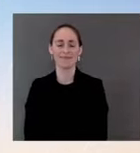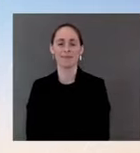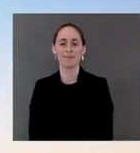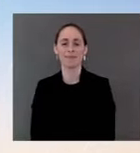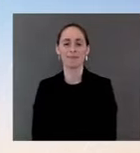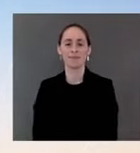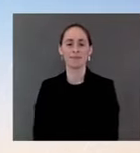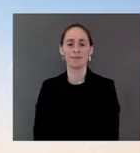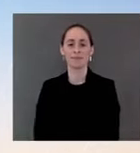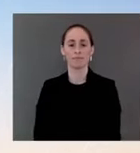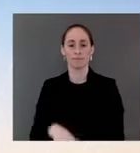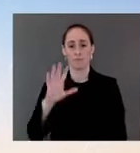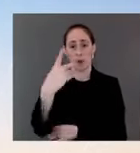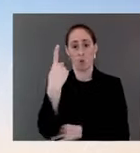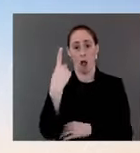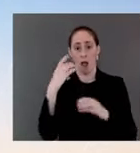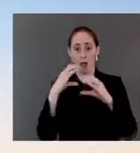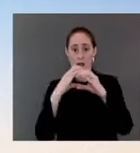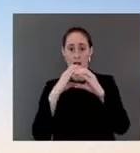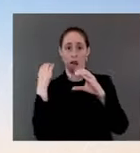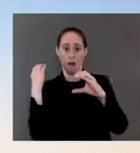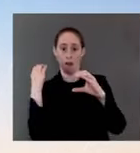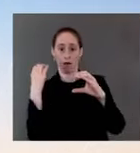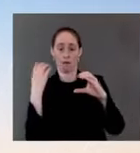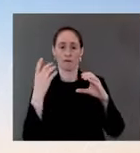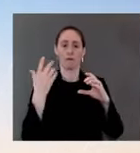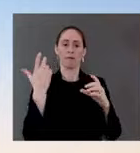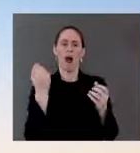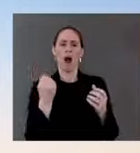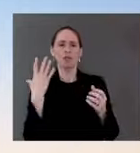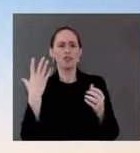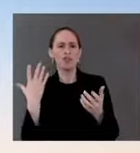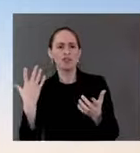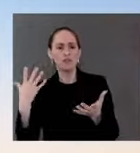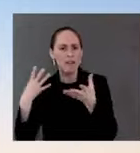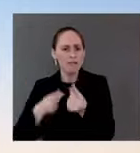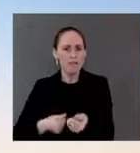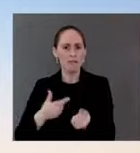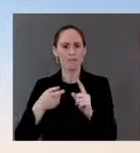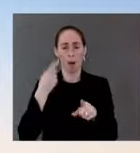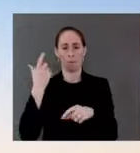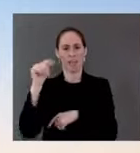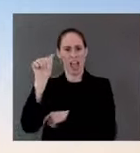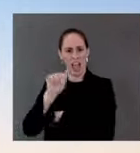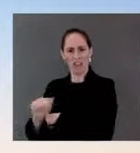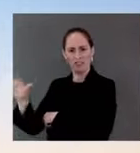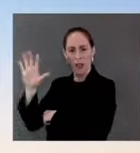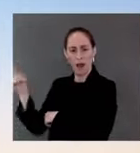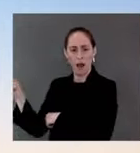and the West Coast is more than 25% lower than it was 3 months ago. So about